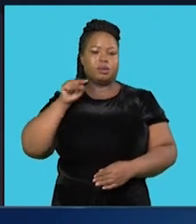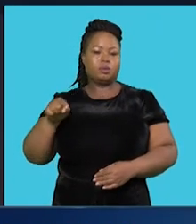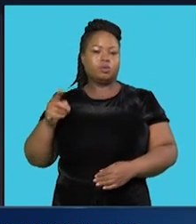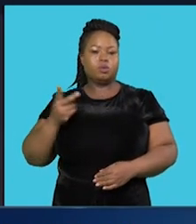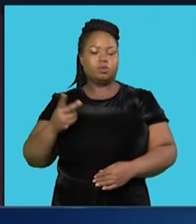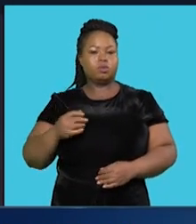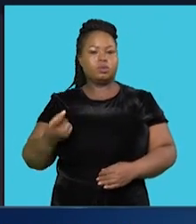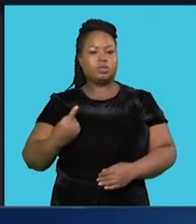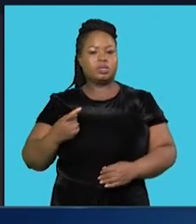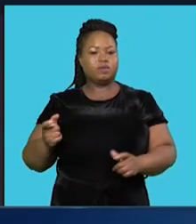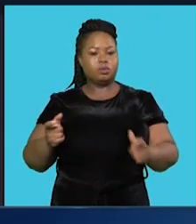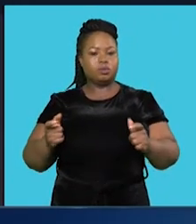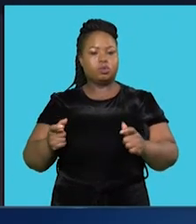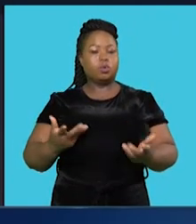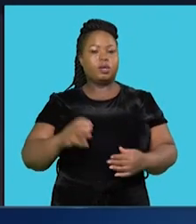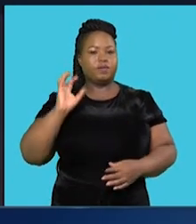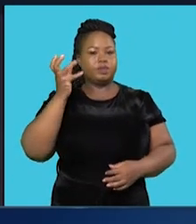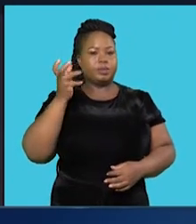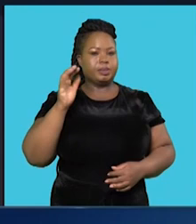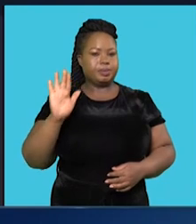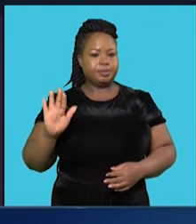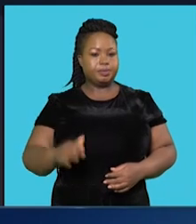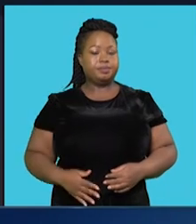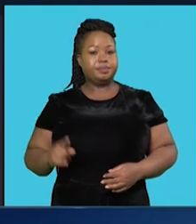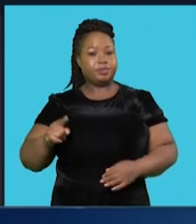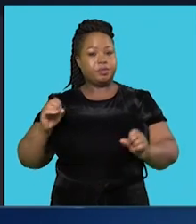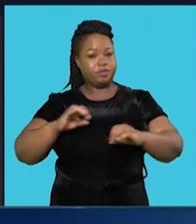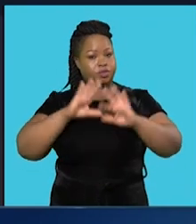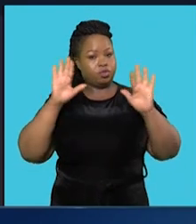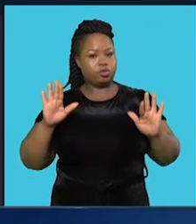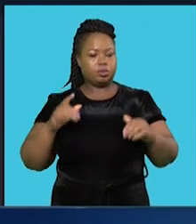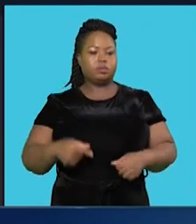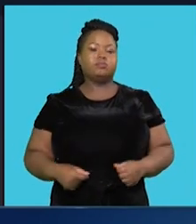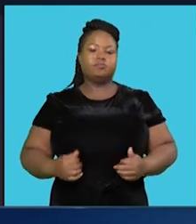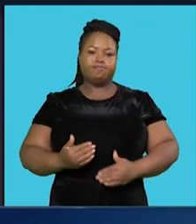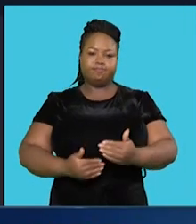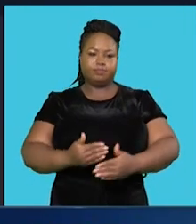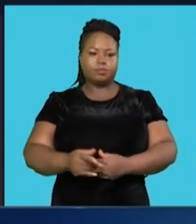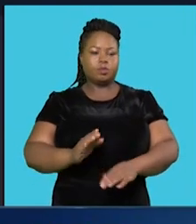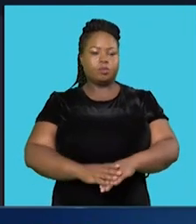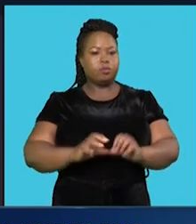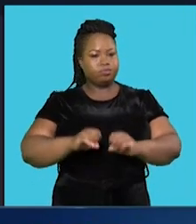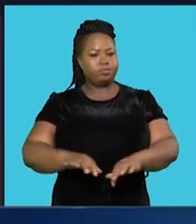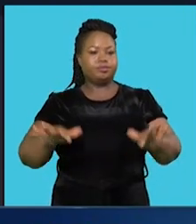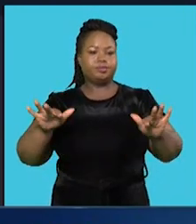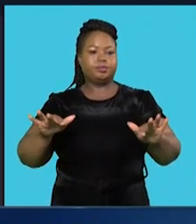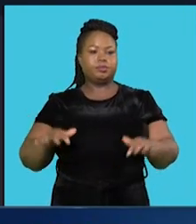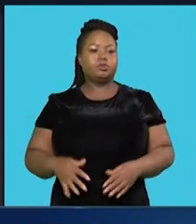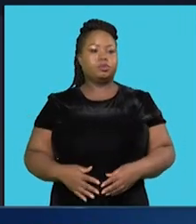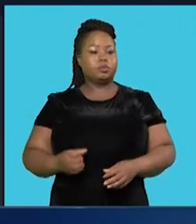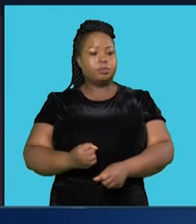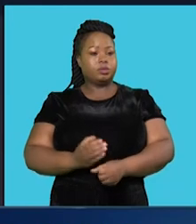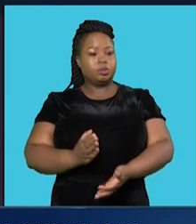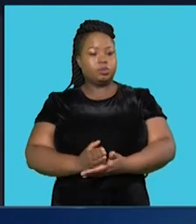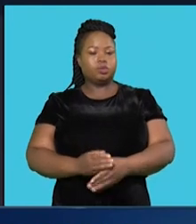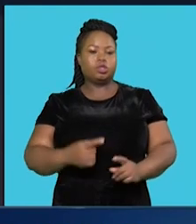a self-governing Basuto state in the Free State this vision will progressively extend to the creation of autonomous